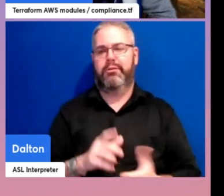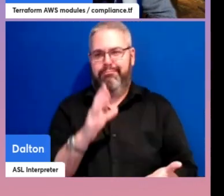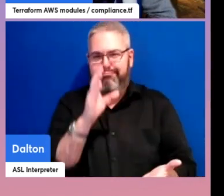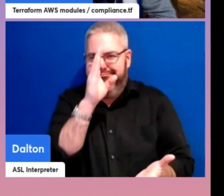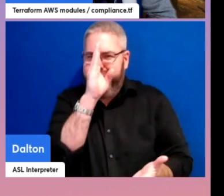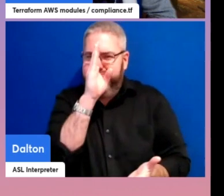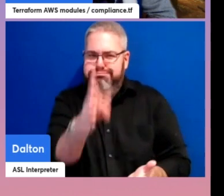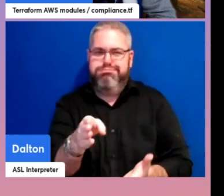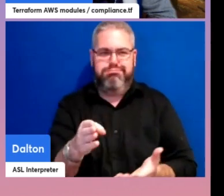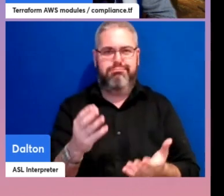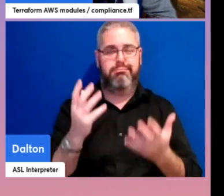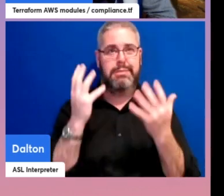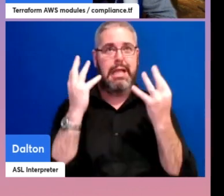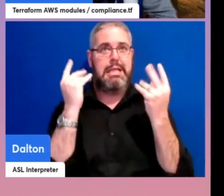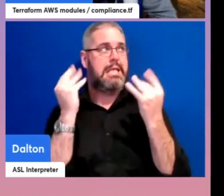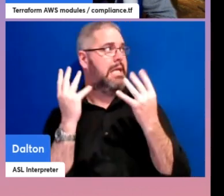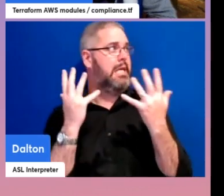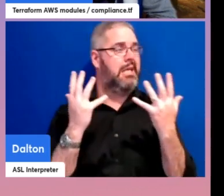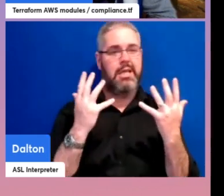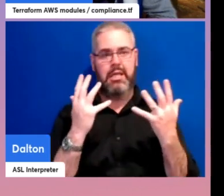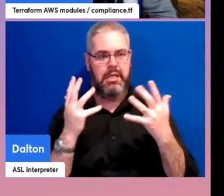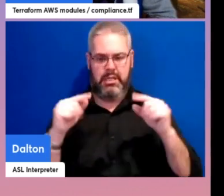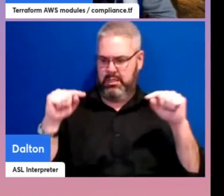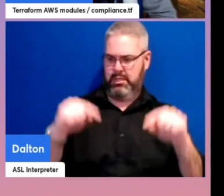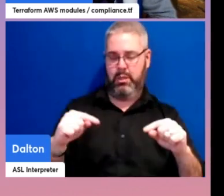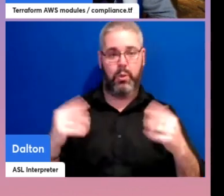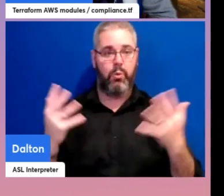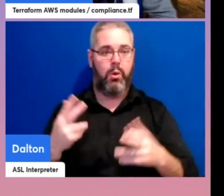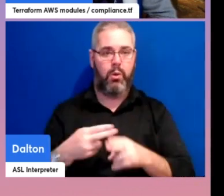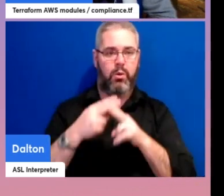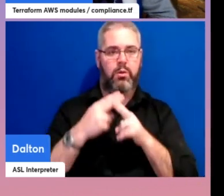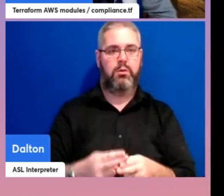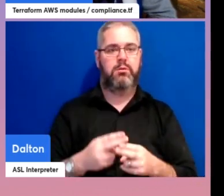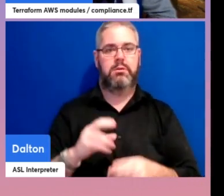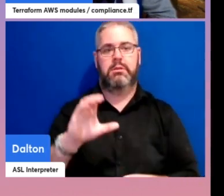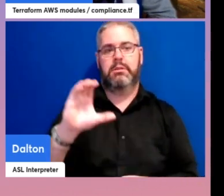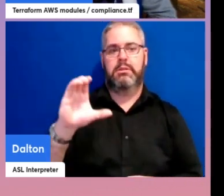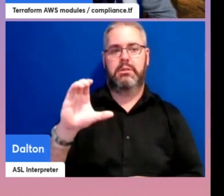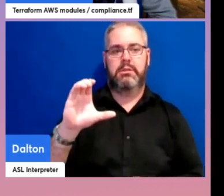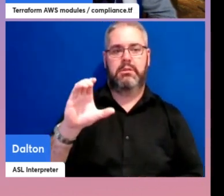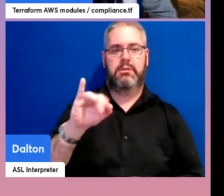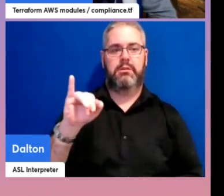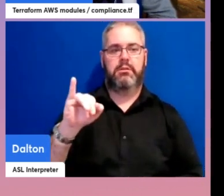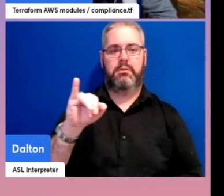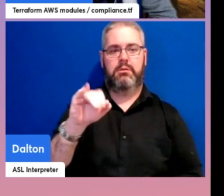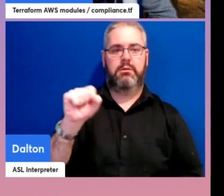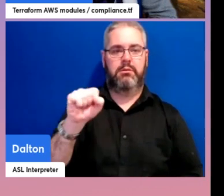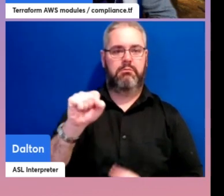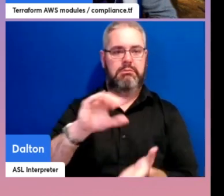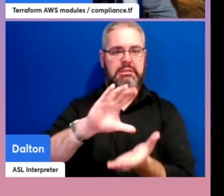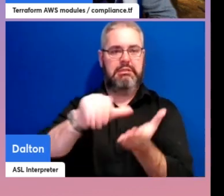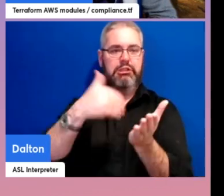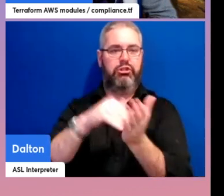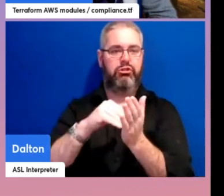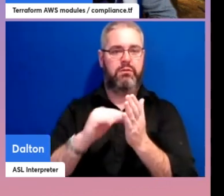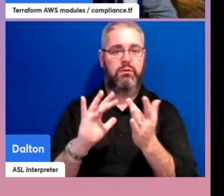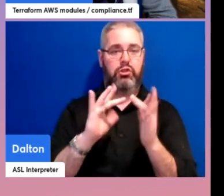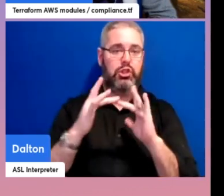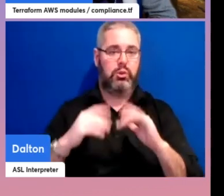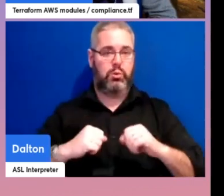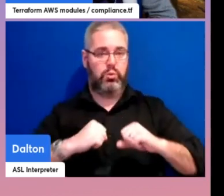to think about, is called the CIS, which is Center for Internet Security and